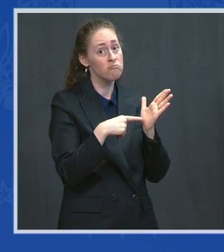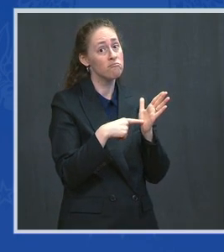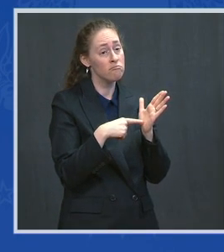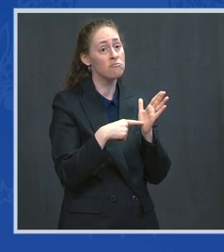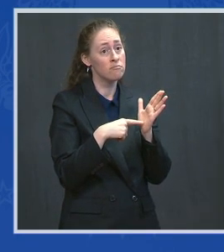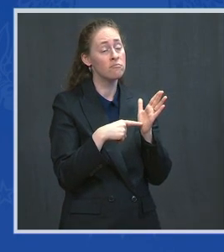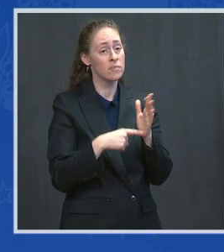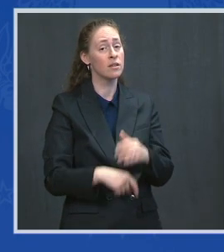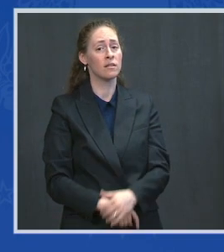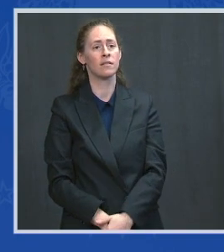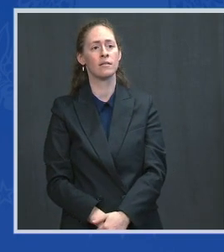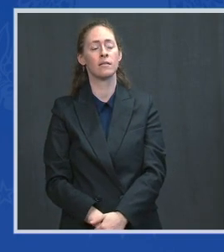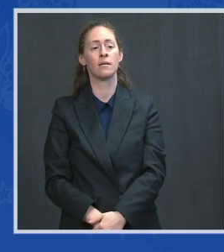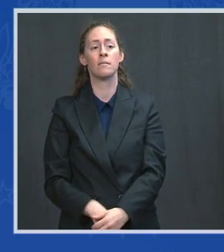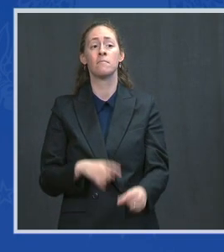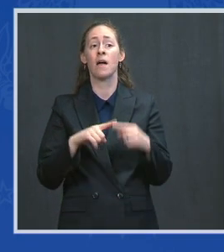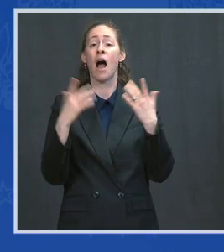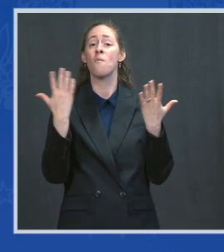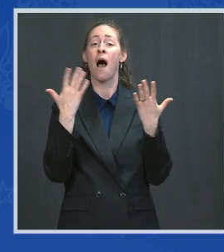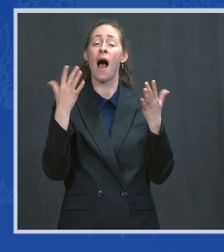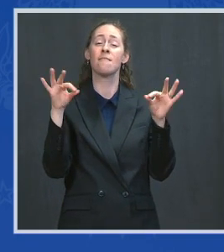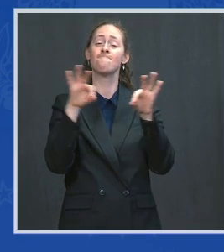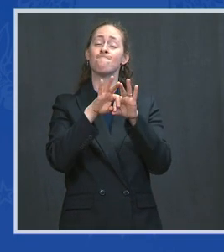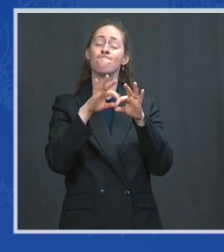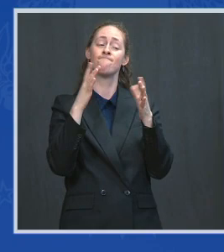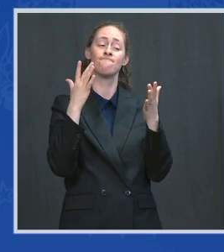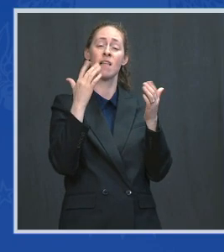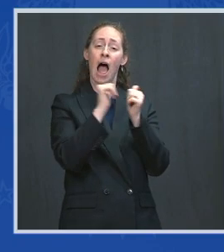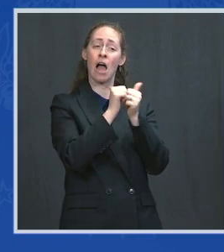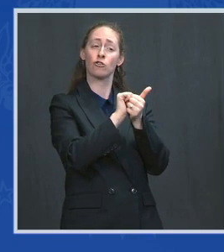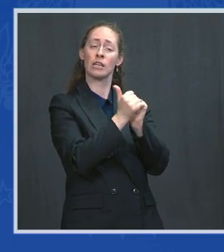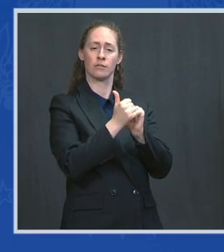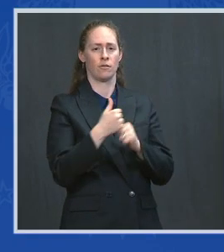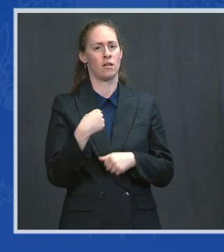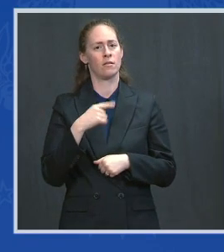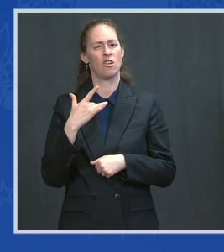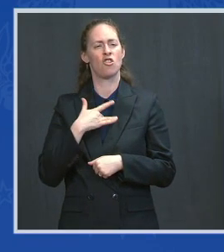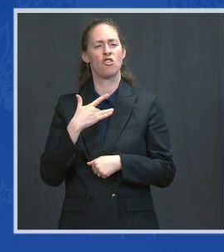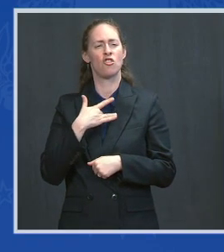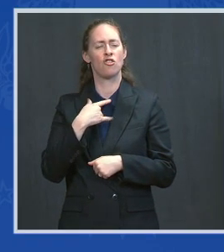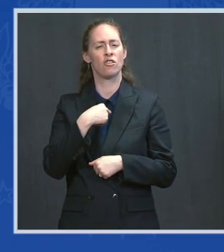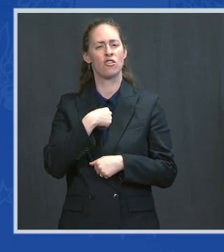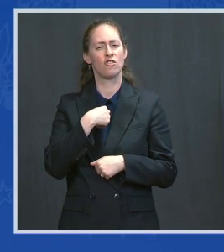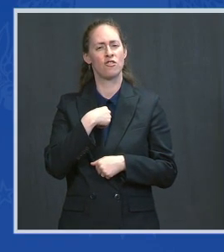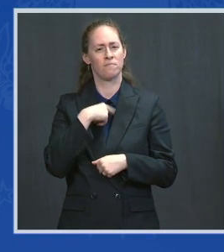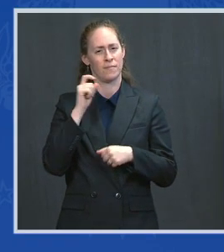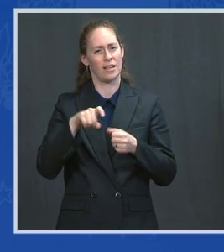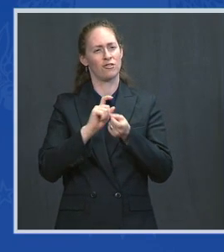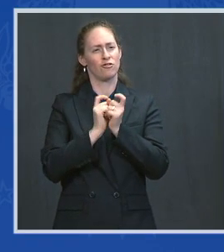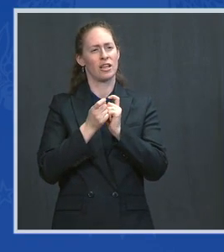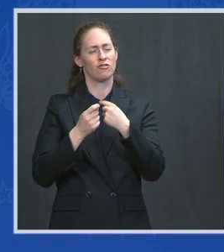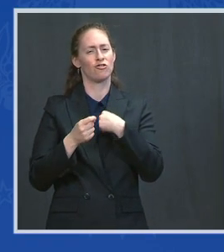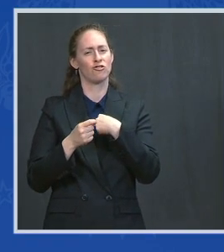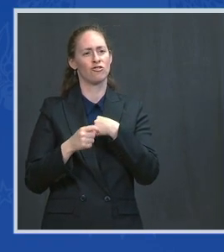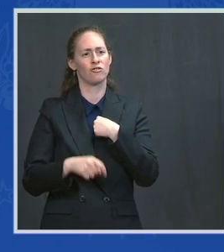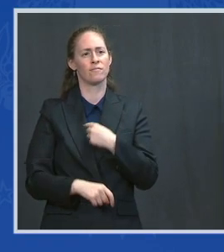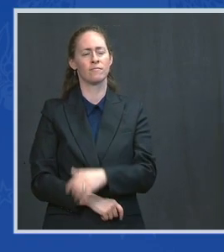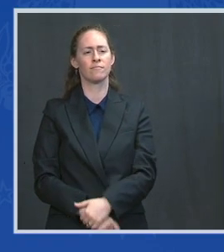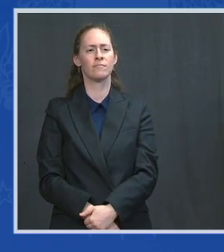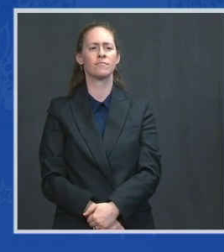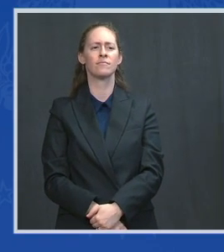hearts. We have to change the hearts of the American people. Hate can — I mean this from the bottom of my